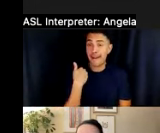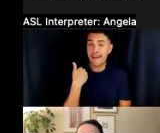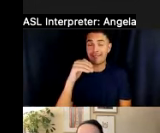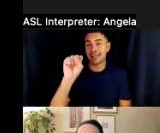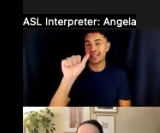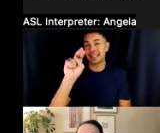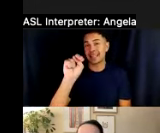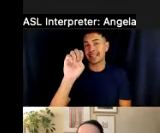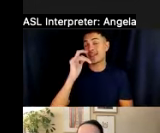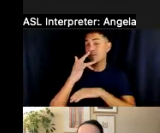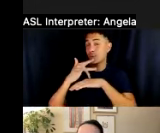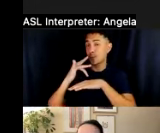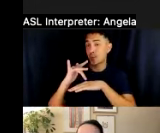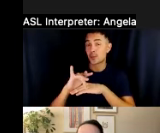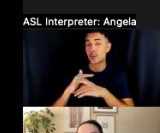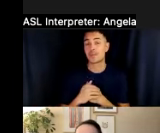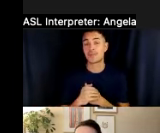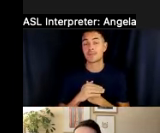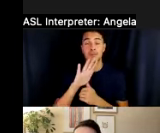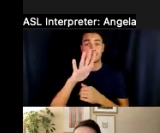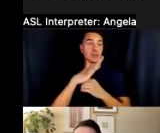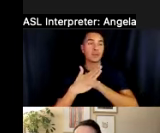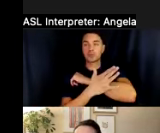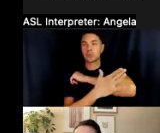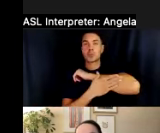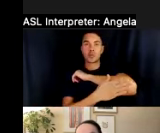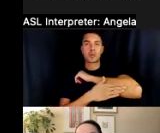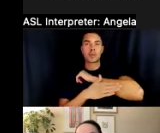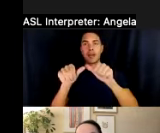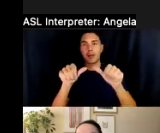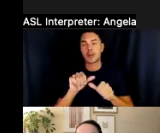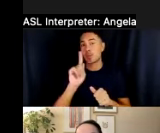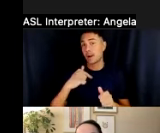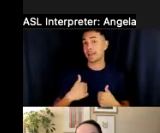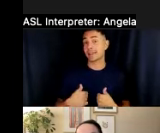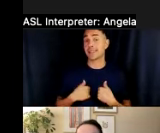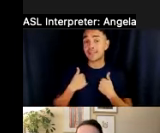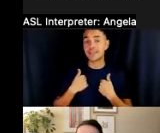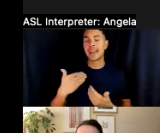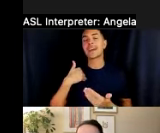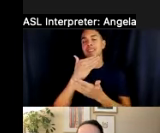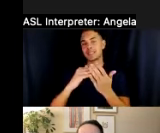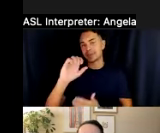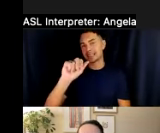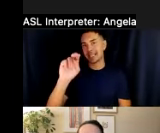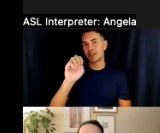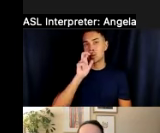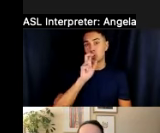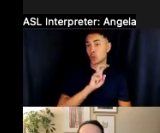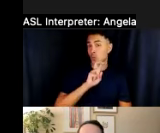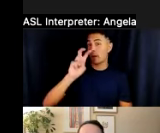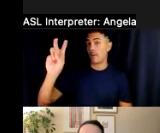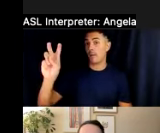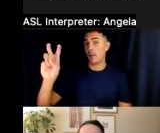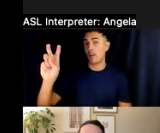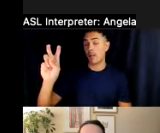available. Some more rural areas, for example, where I live, we have SANEs who travel, and they